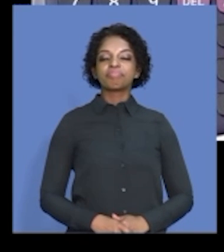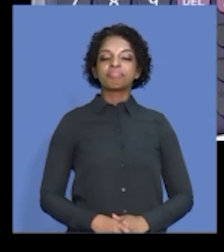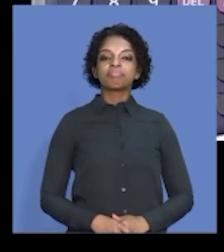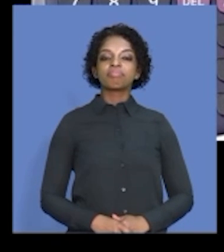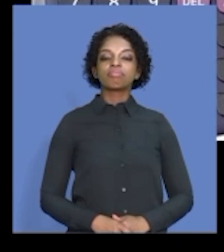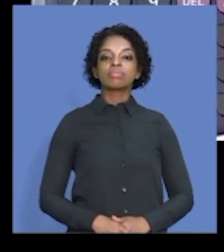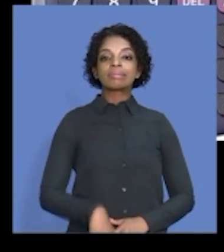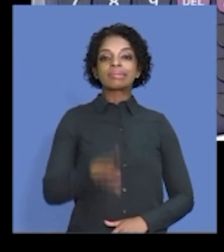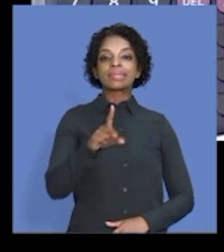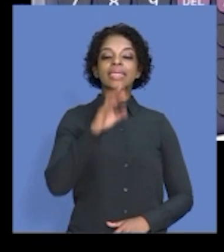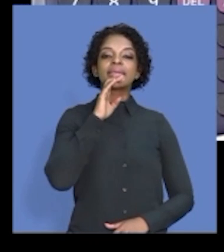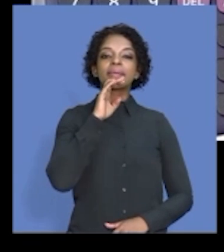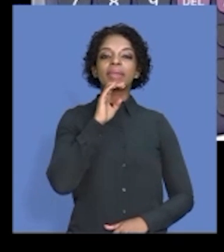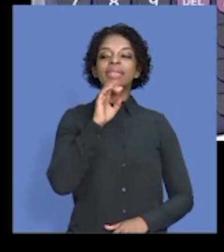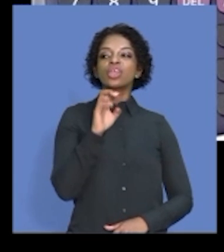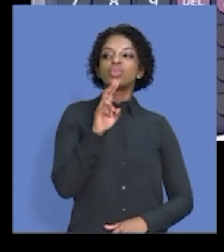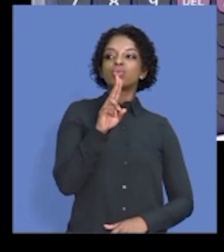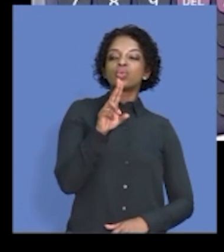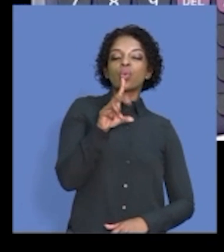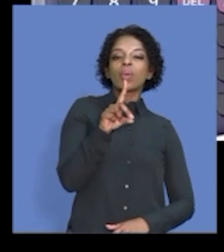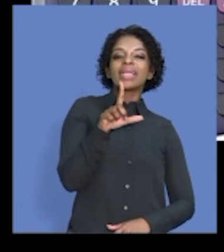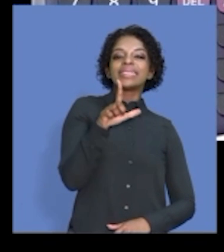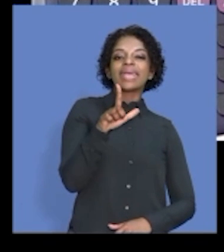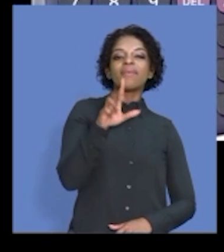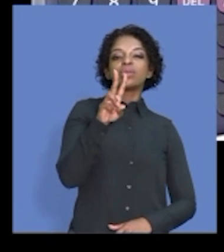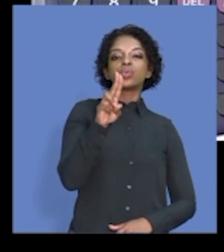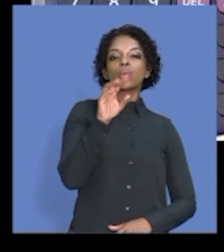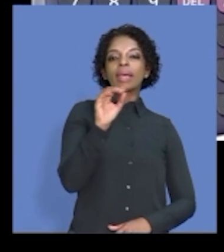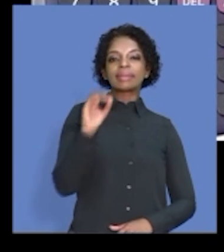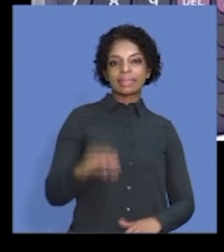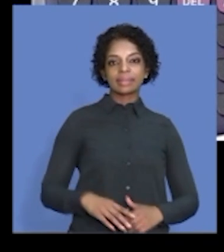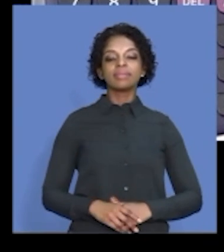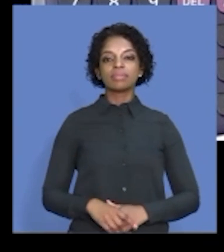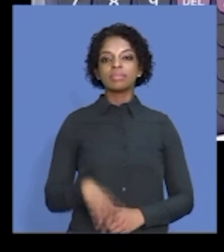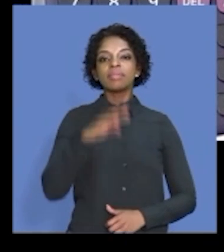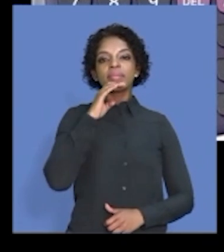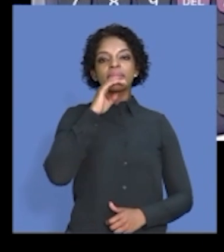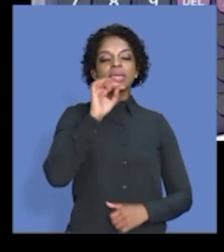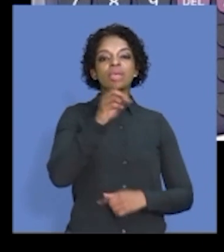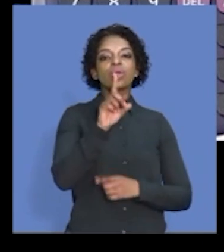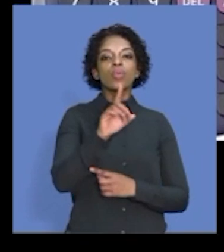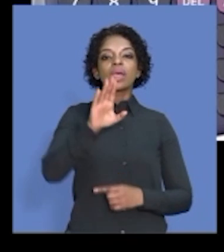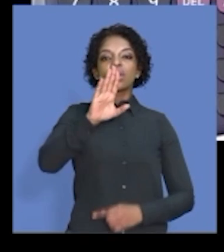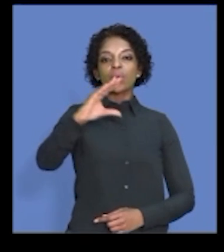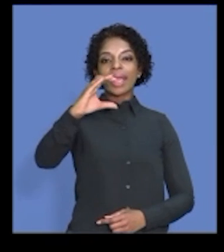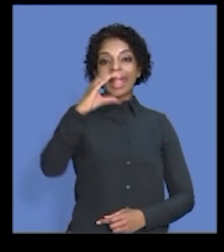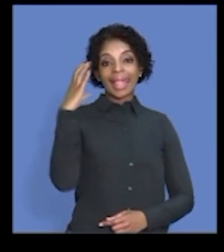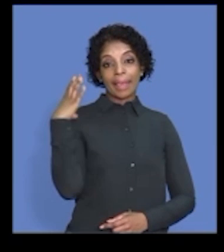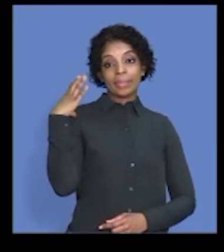And that will give you a figure of 217,200. In other words, your capital repayment will be